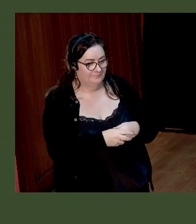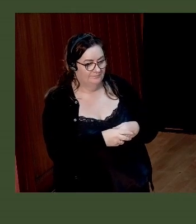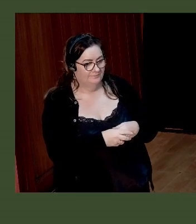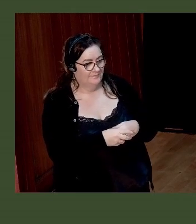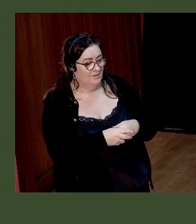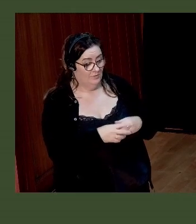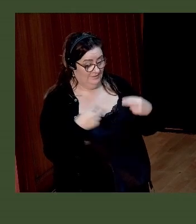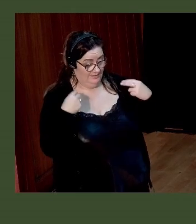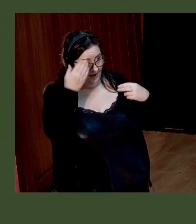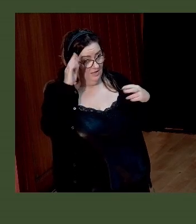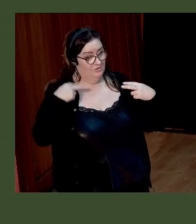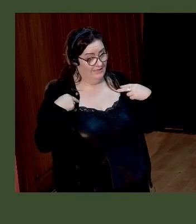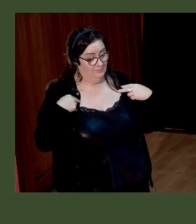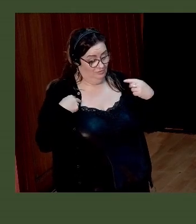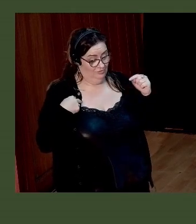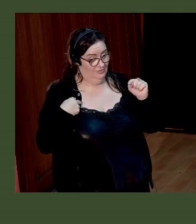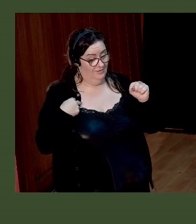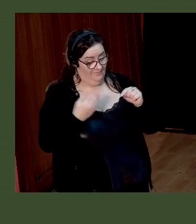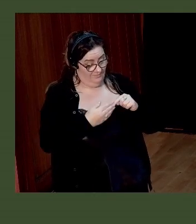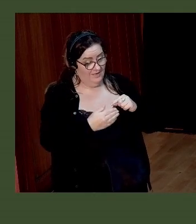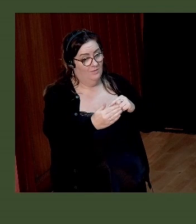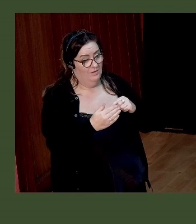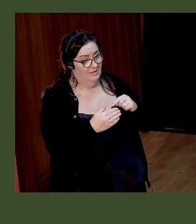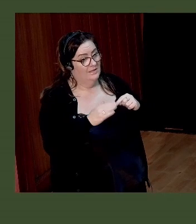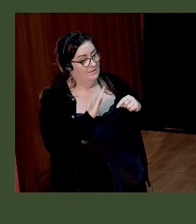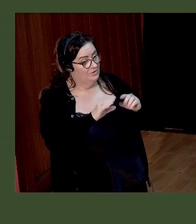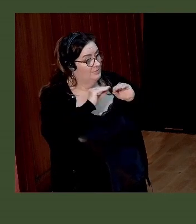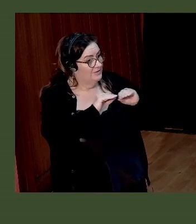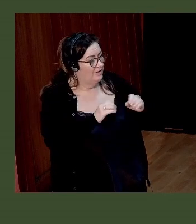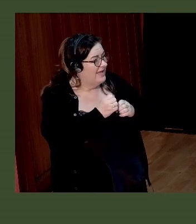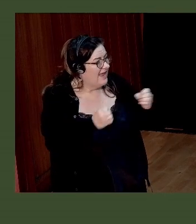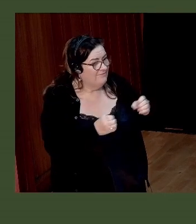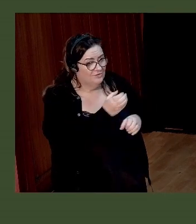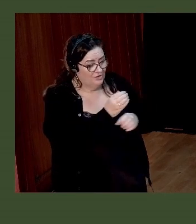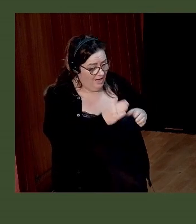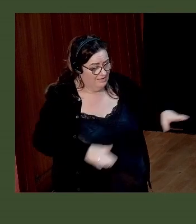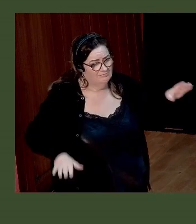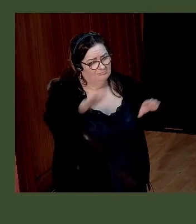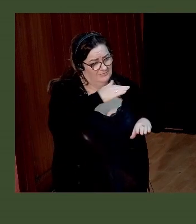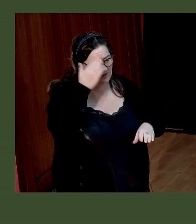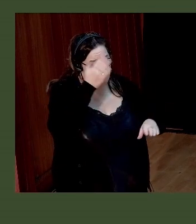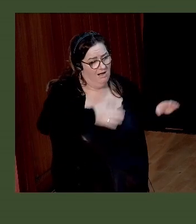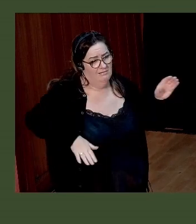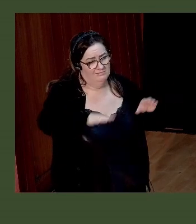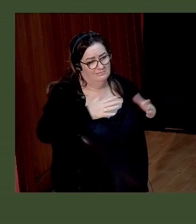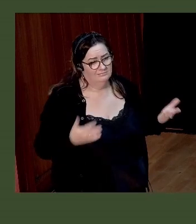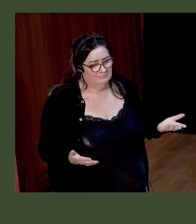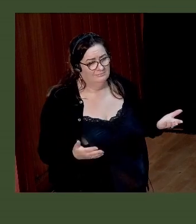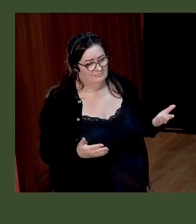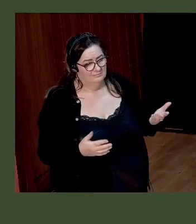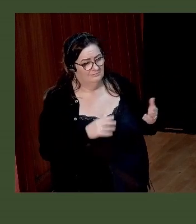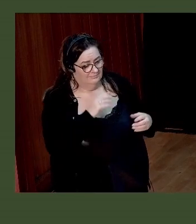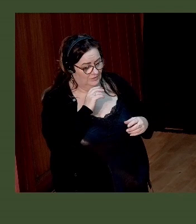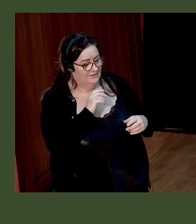regarding the Irish language in Irish, he said, from now on the Irish language must be taught to every child in Ireland. We will consult with the